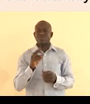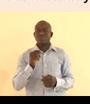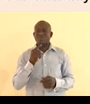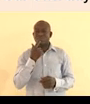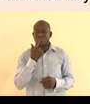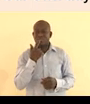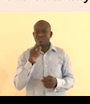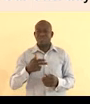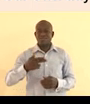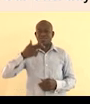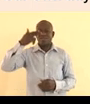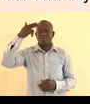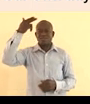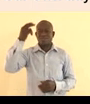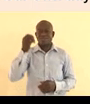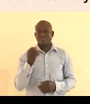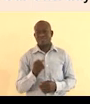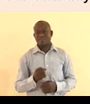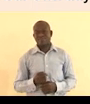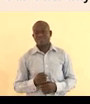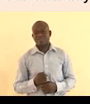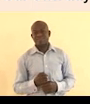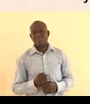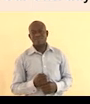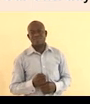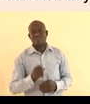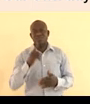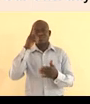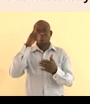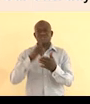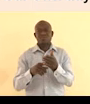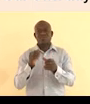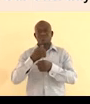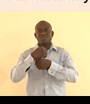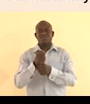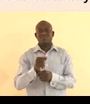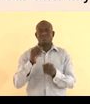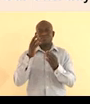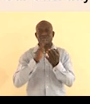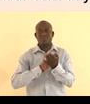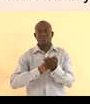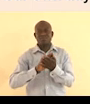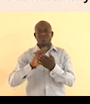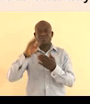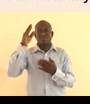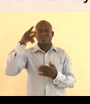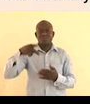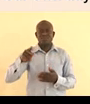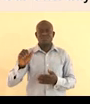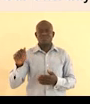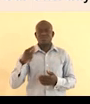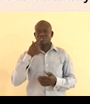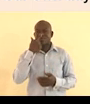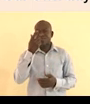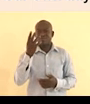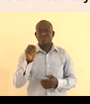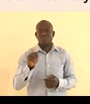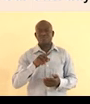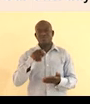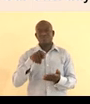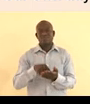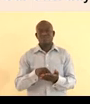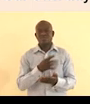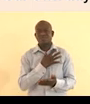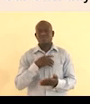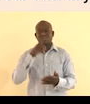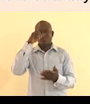earnestly desire the higher gifts"? What prompted St. Paul to tell them this? And what